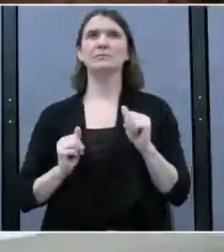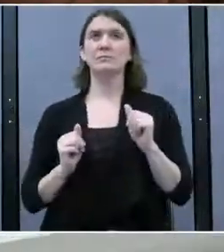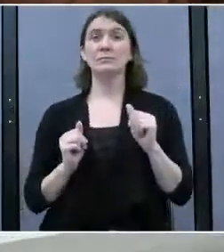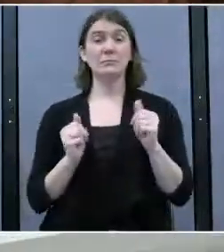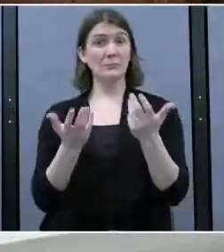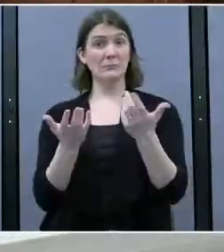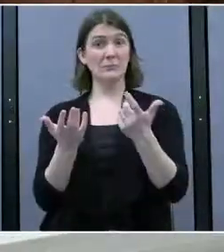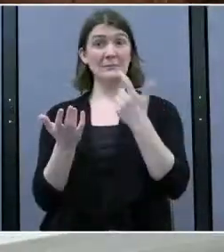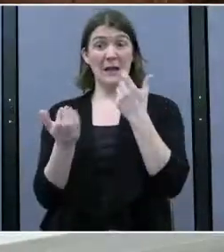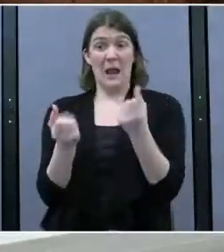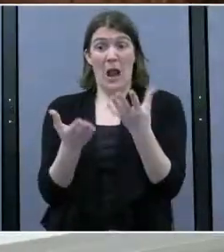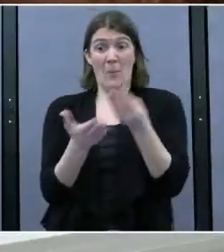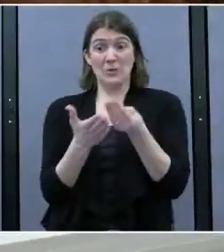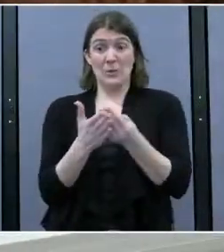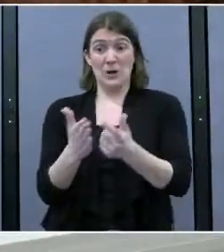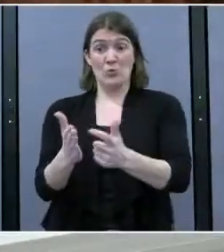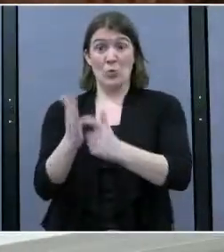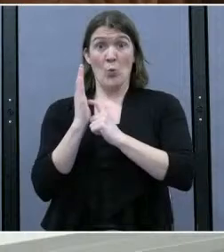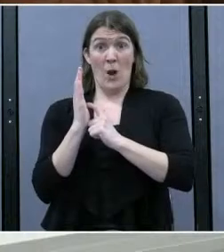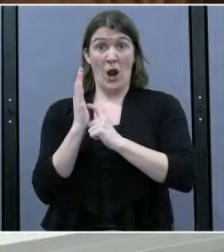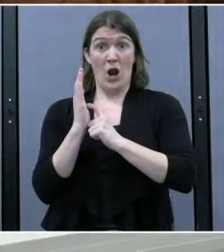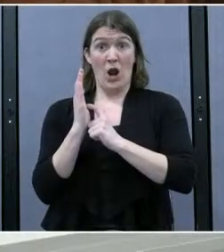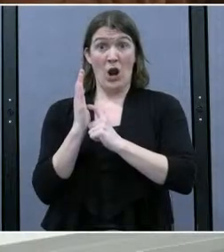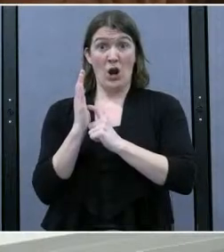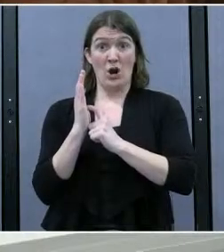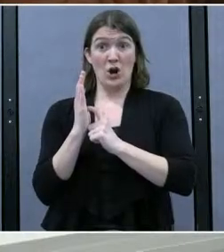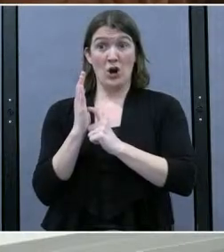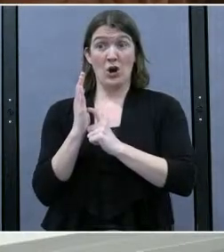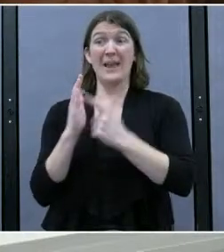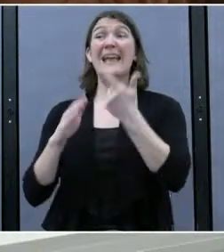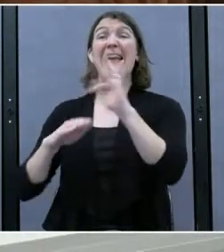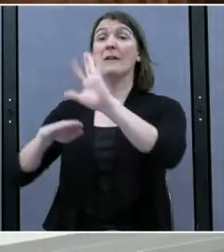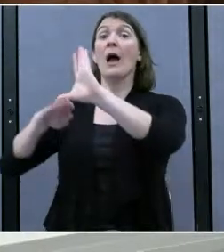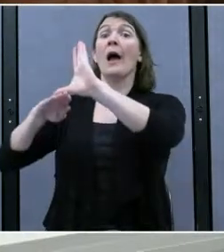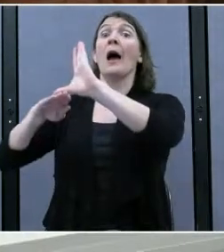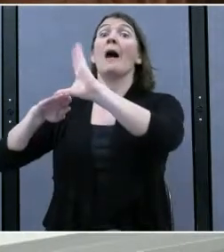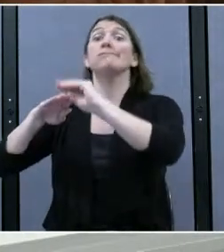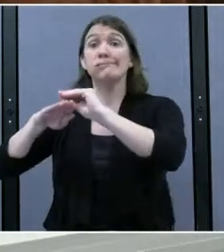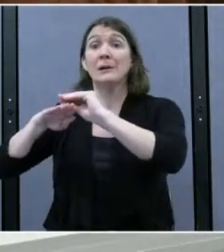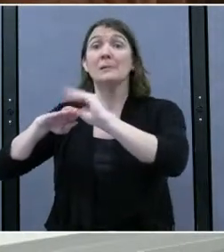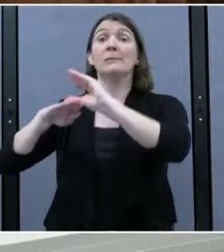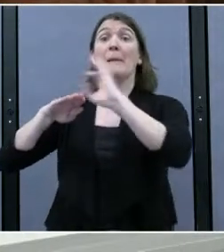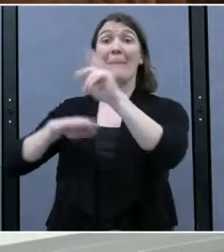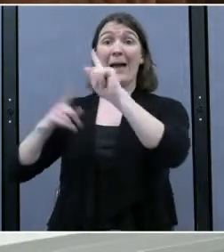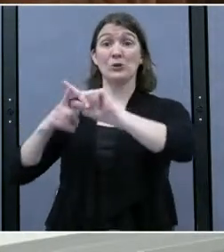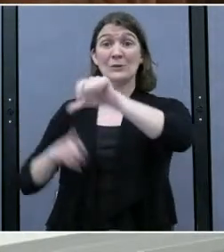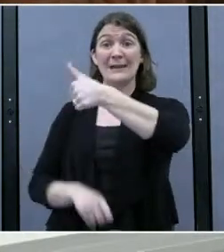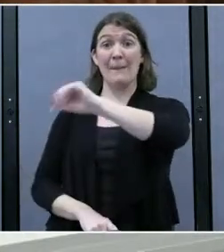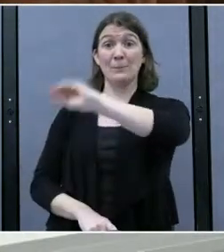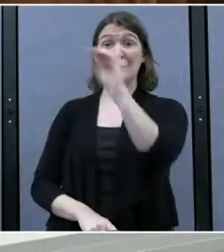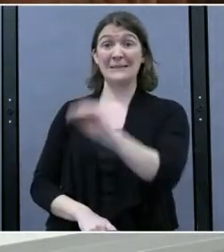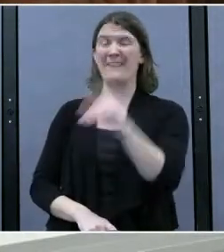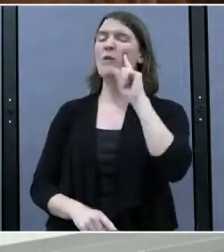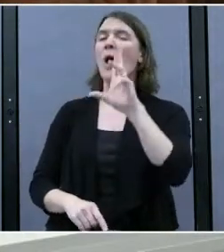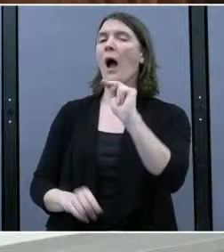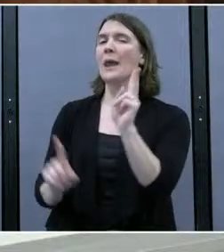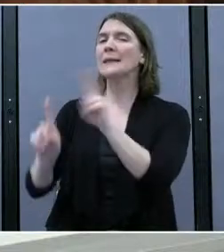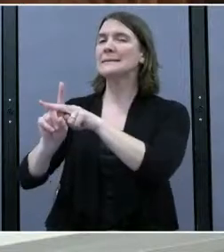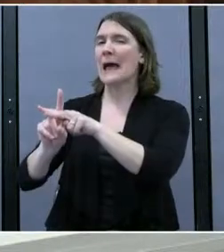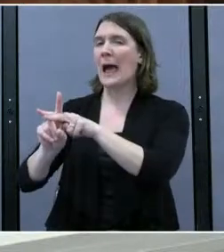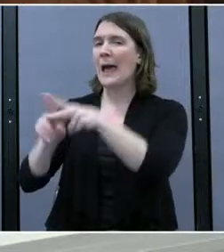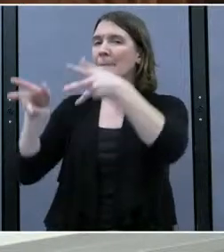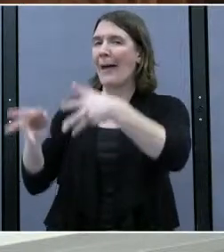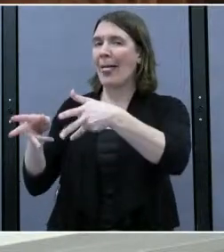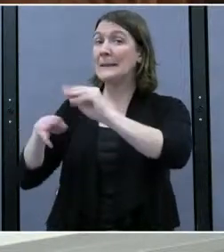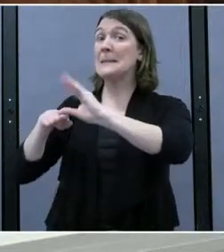about how much money it would take to restore our fund balance to 10%, our unassigned fund balance to